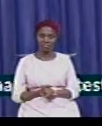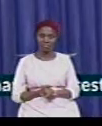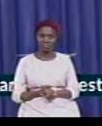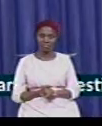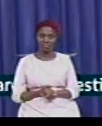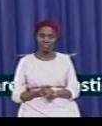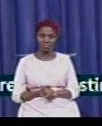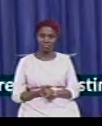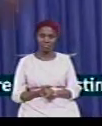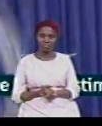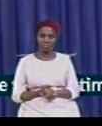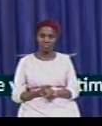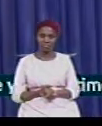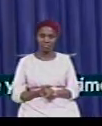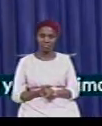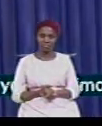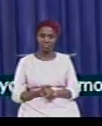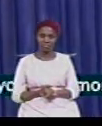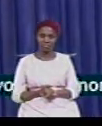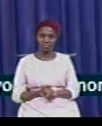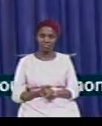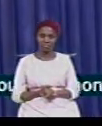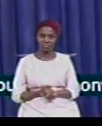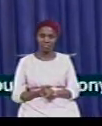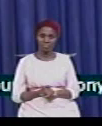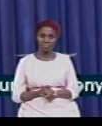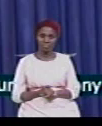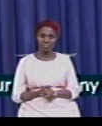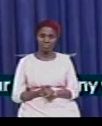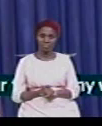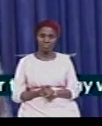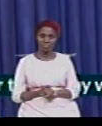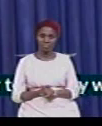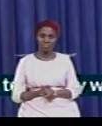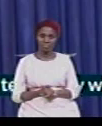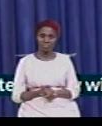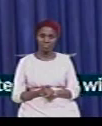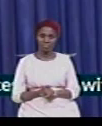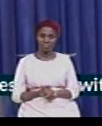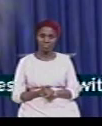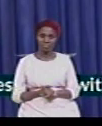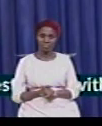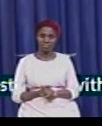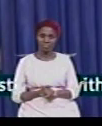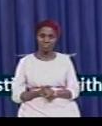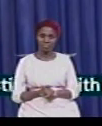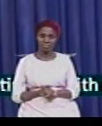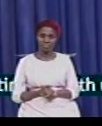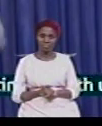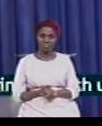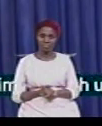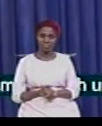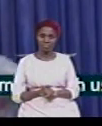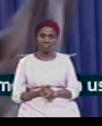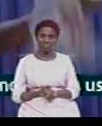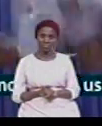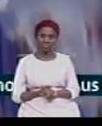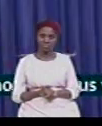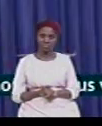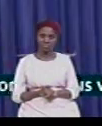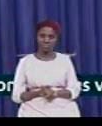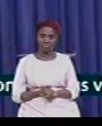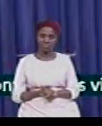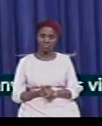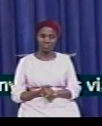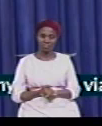metisa metini ya me ja ba ma fanyina ye firi ho am no me ko fie no metini ye me